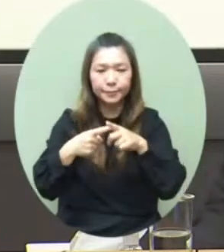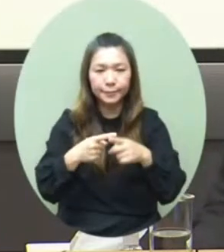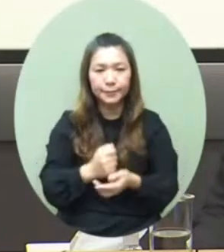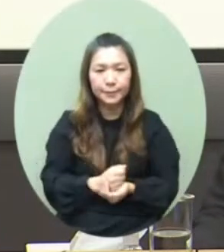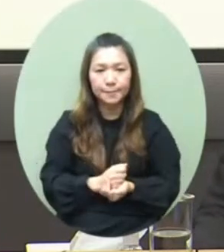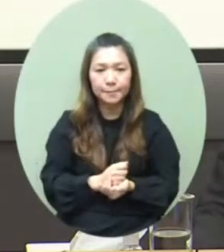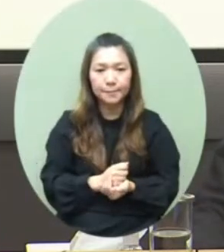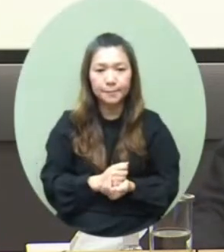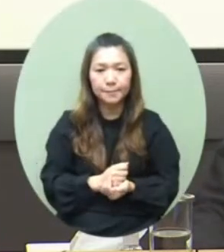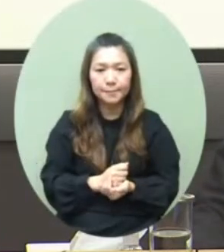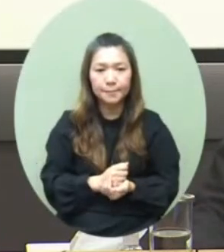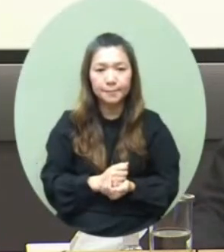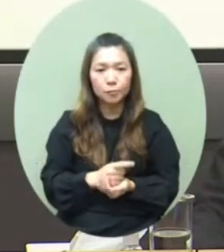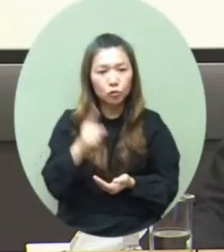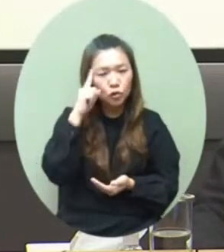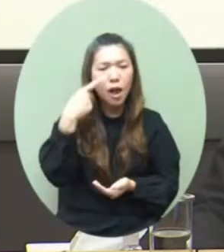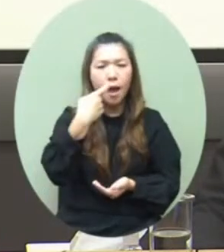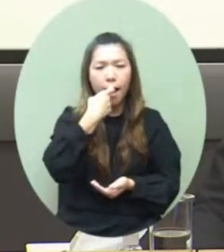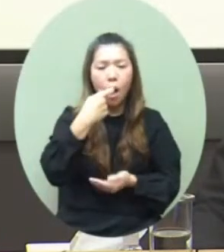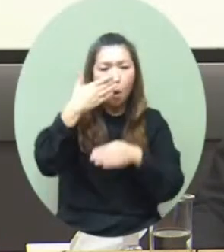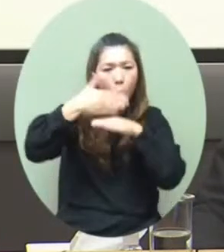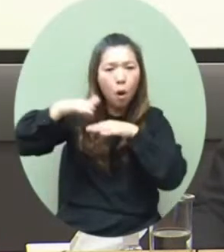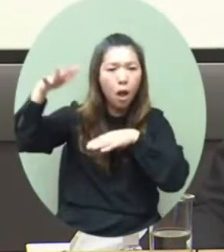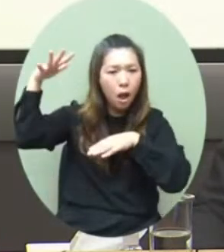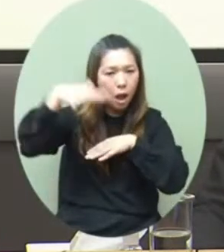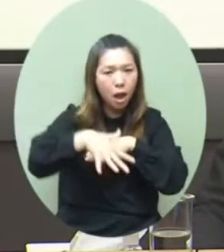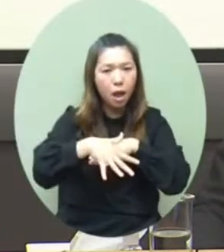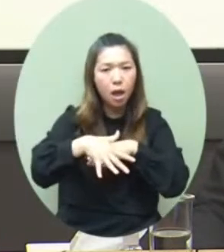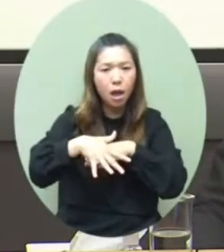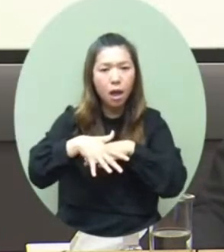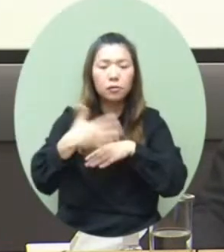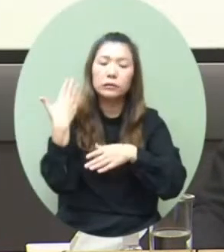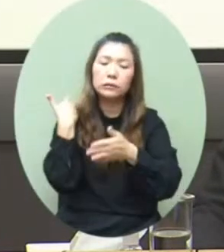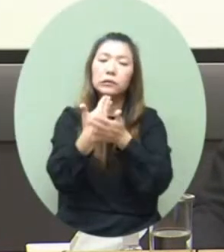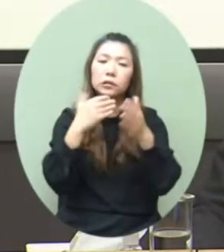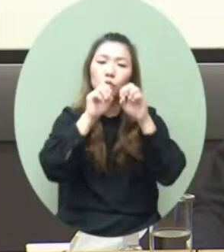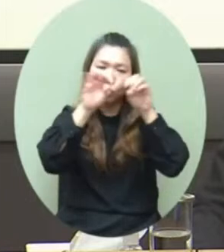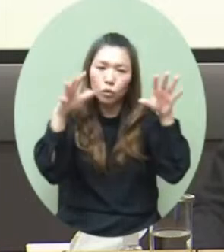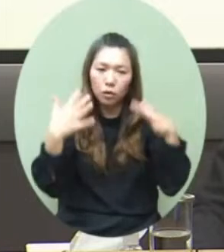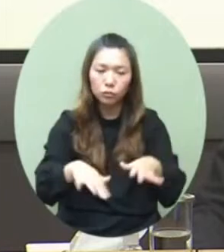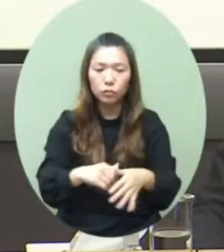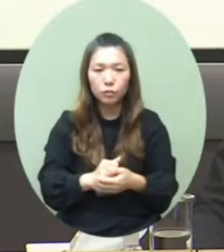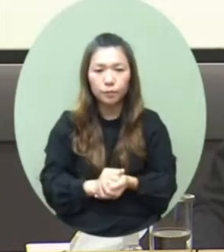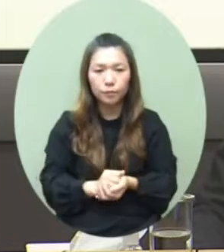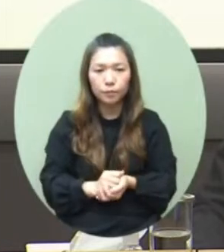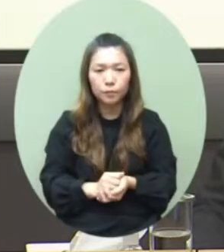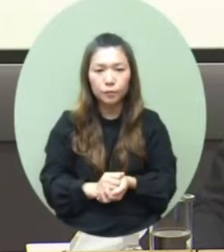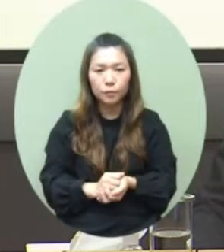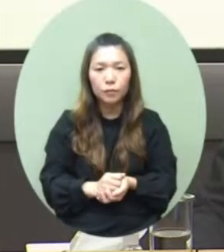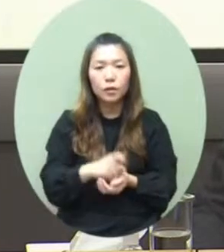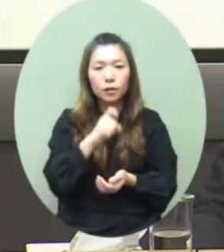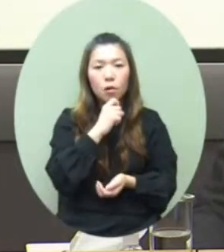This program is mainly for locals in Hong Kong on attracting tourists.